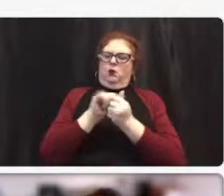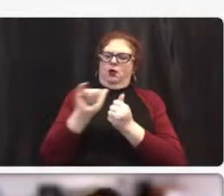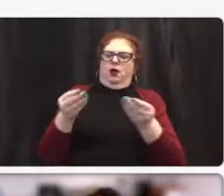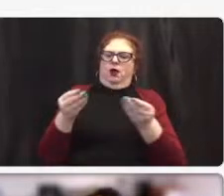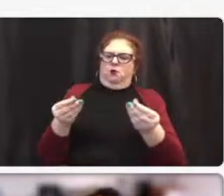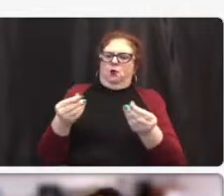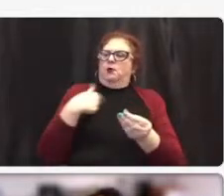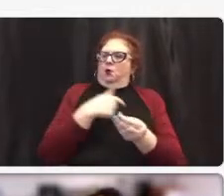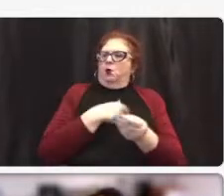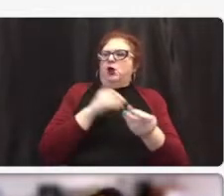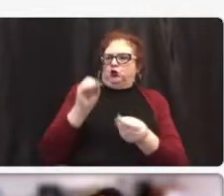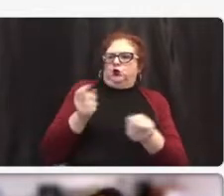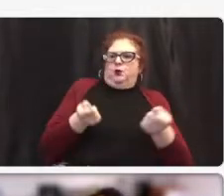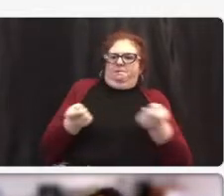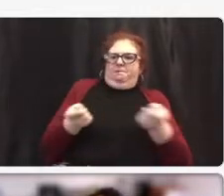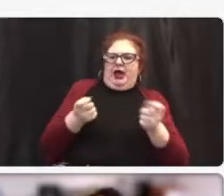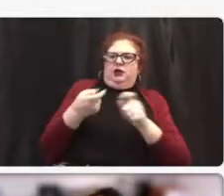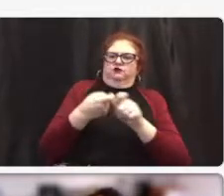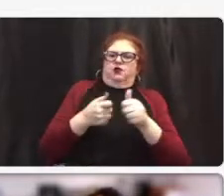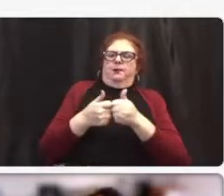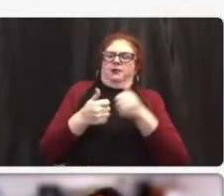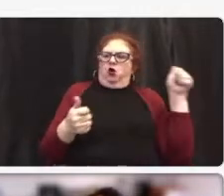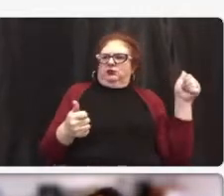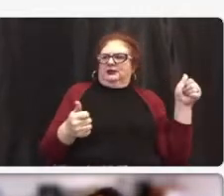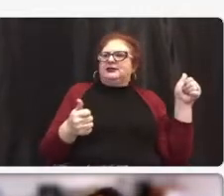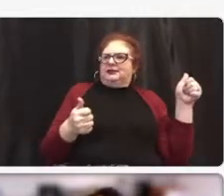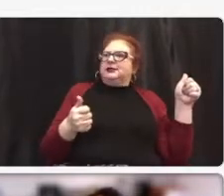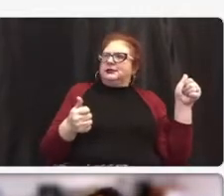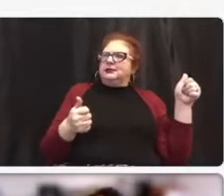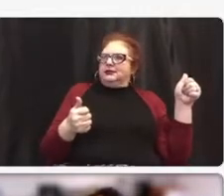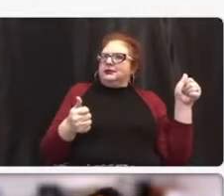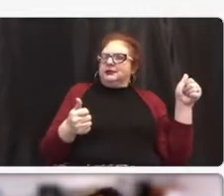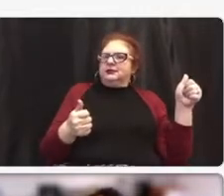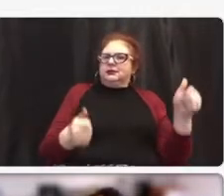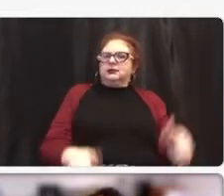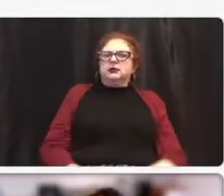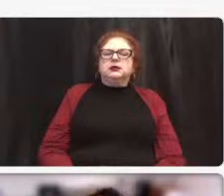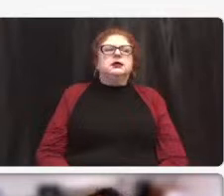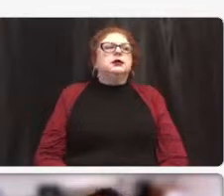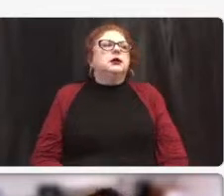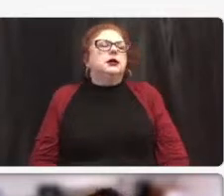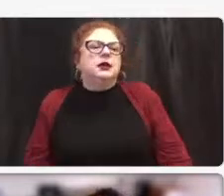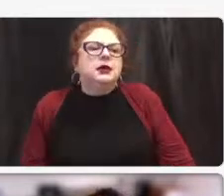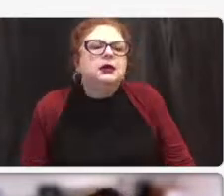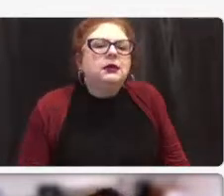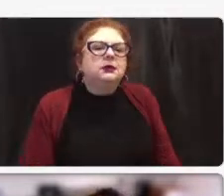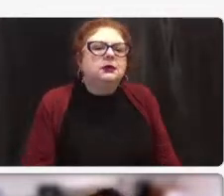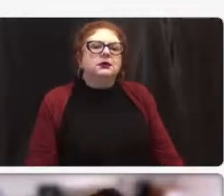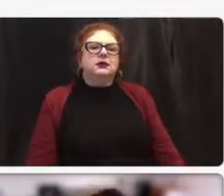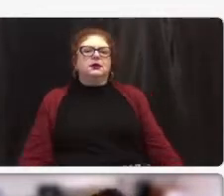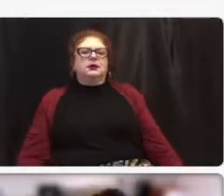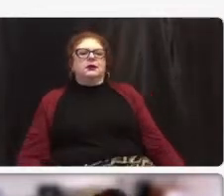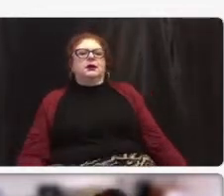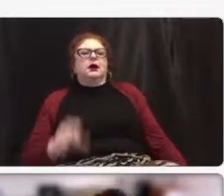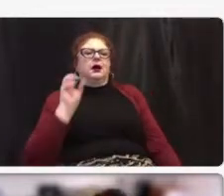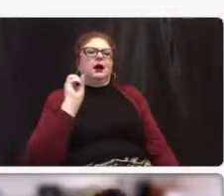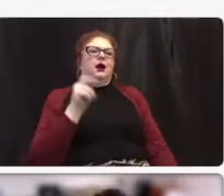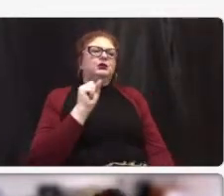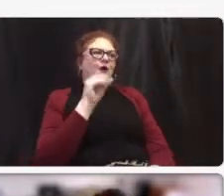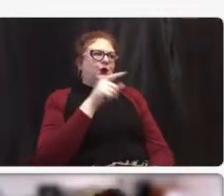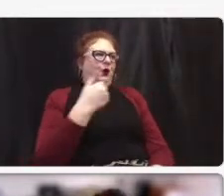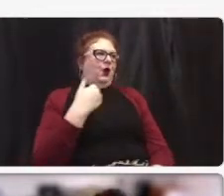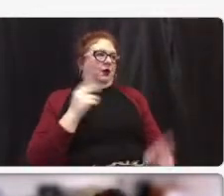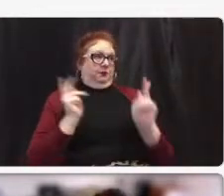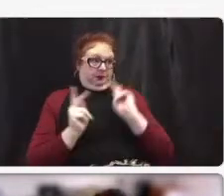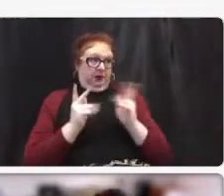long distance. Okay, but you have, Sorry. oh, I was just gonna say, so you have